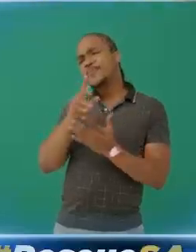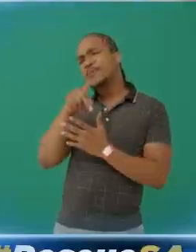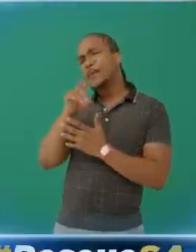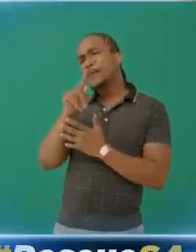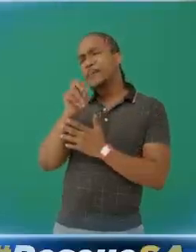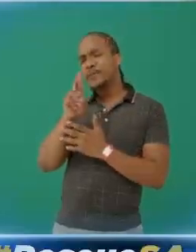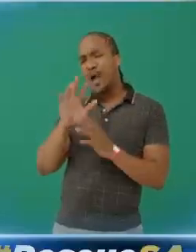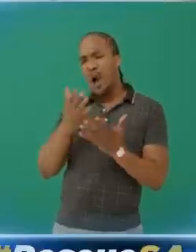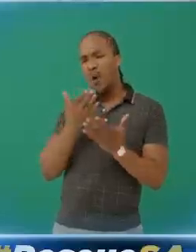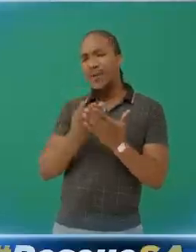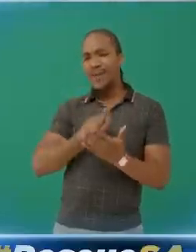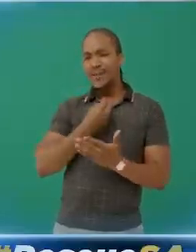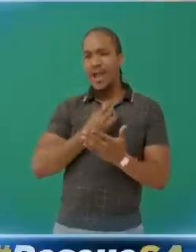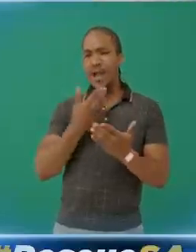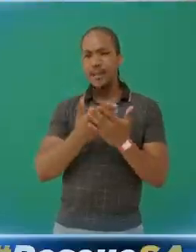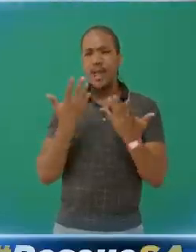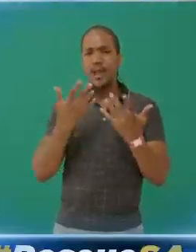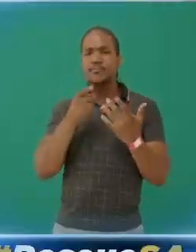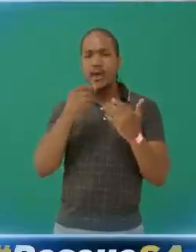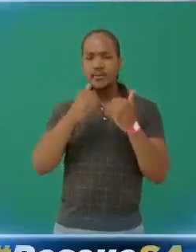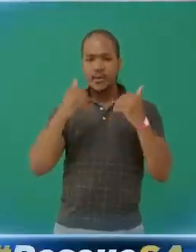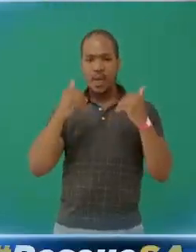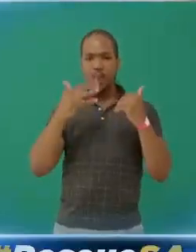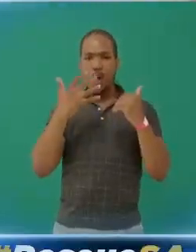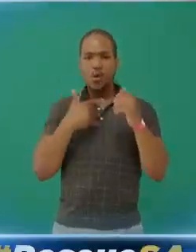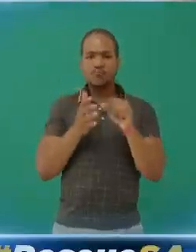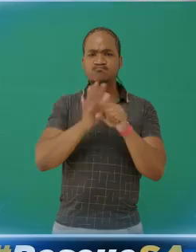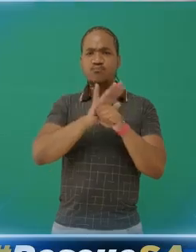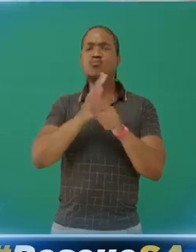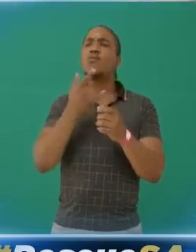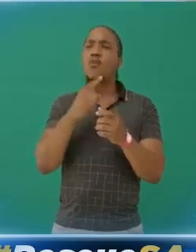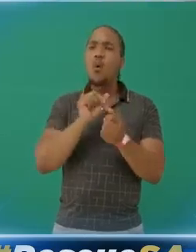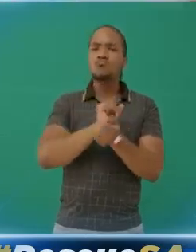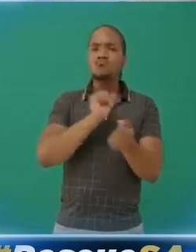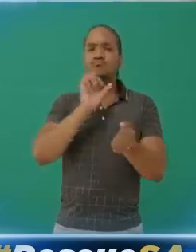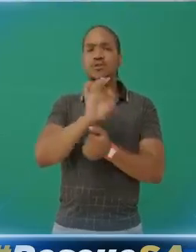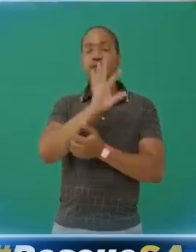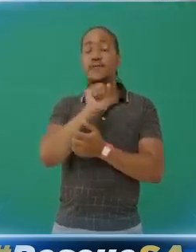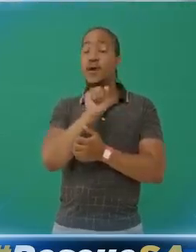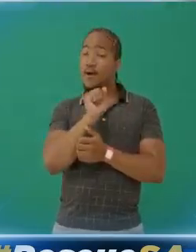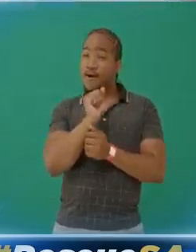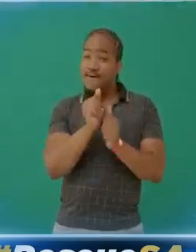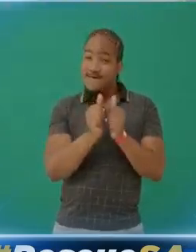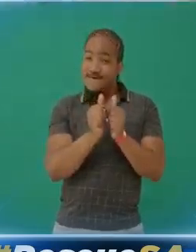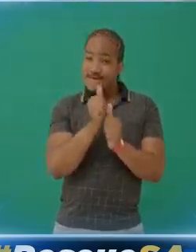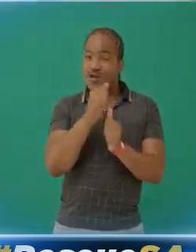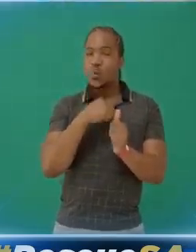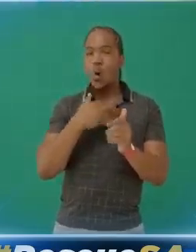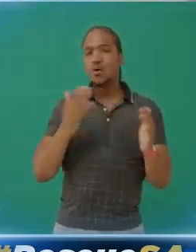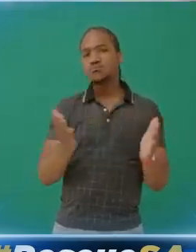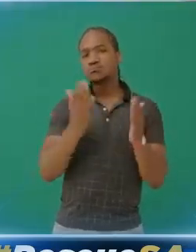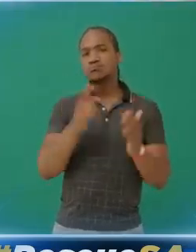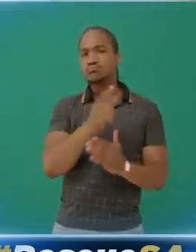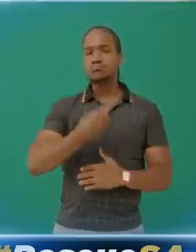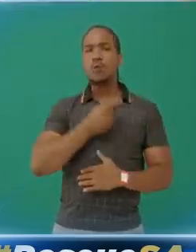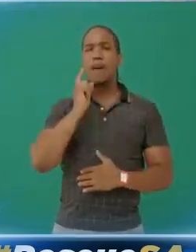as Nick said, get behind the DA's mission to rescue South Africa? Look, first of all, we want to encourage all young people to go and register to